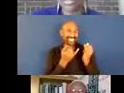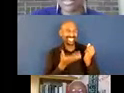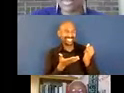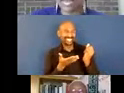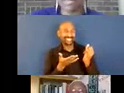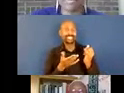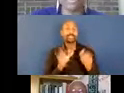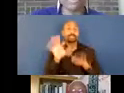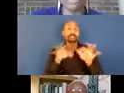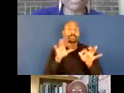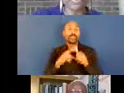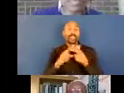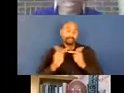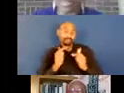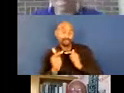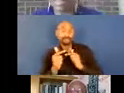going to jump right in.